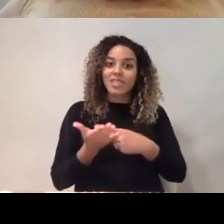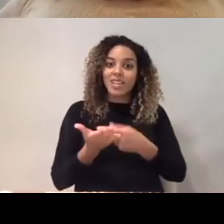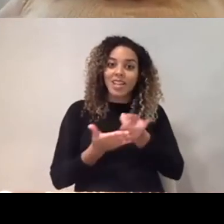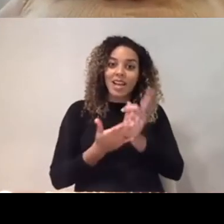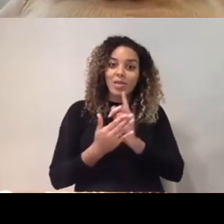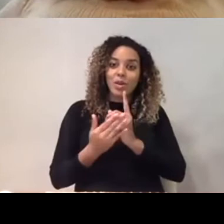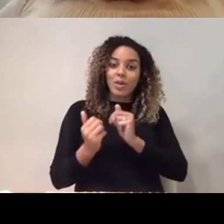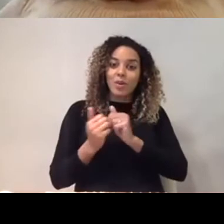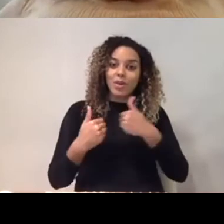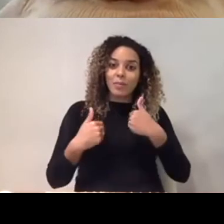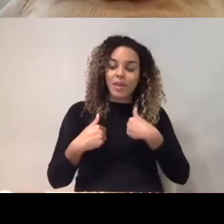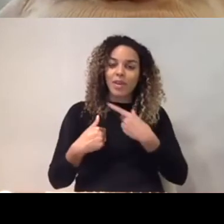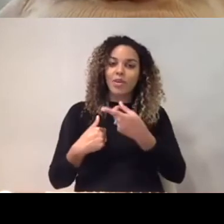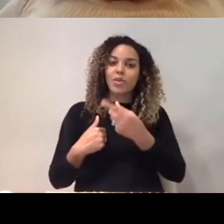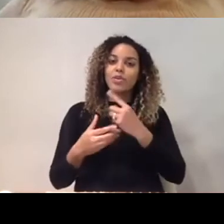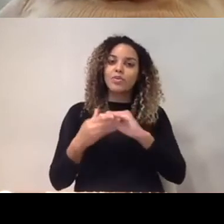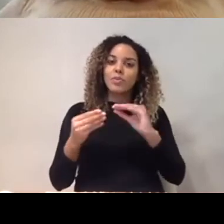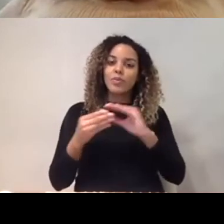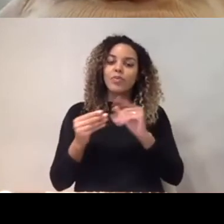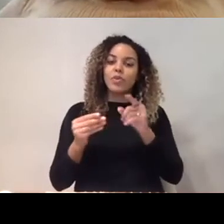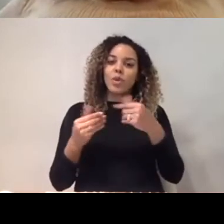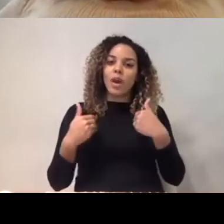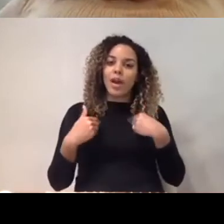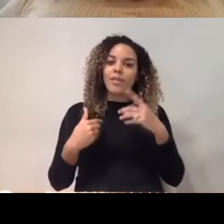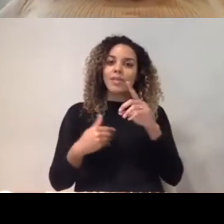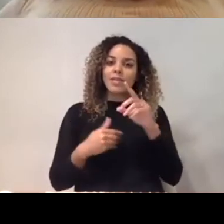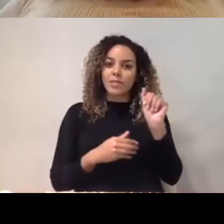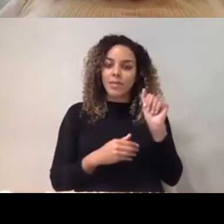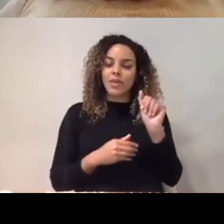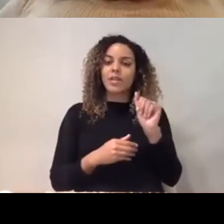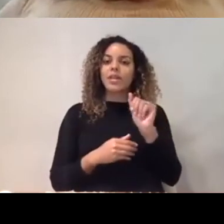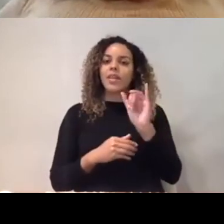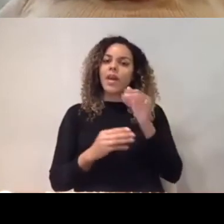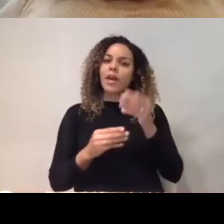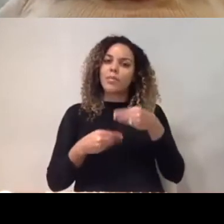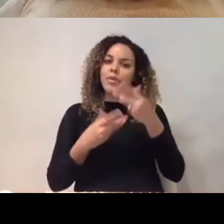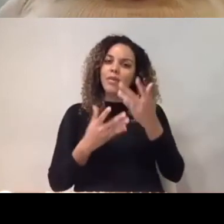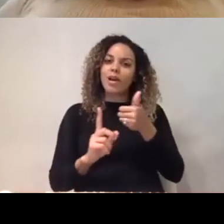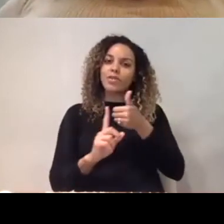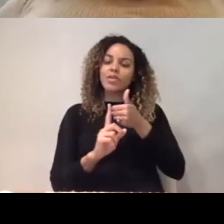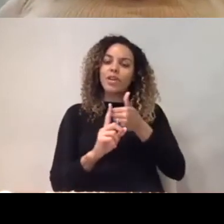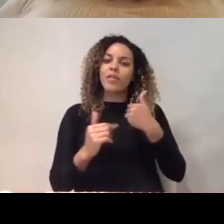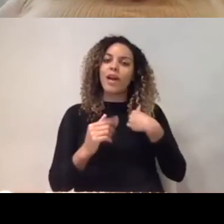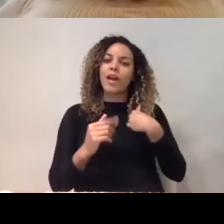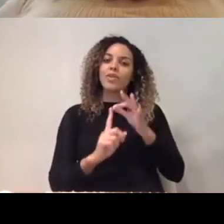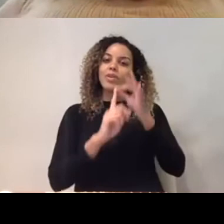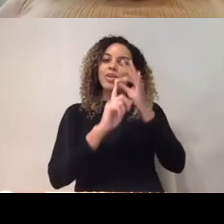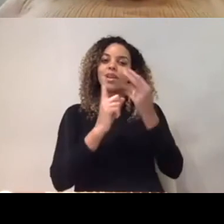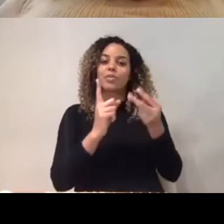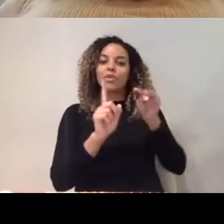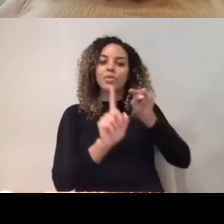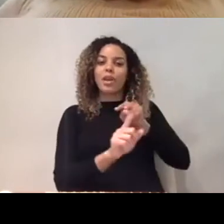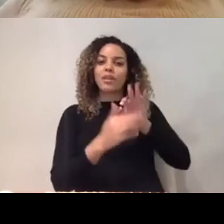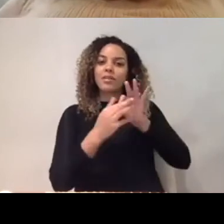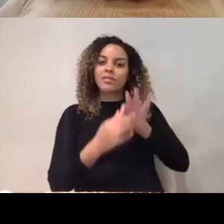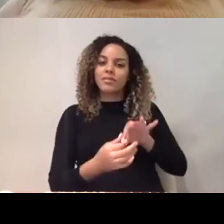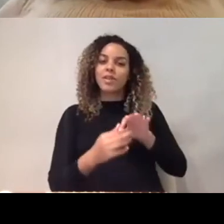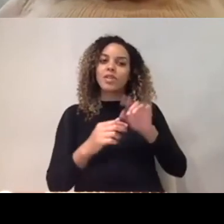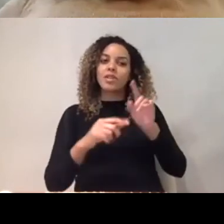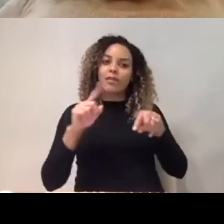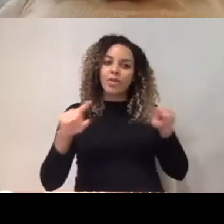having a disability at any point in your life really provides you with a unique perspective of adversity. How has it helped you in all of your